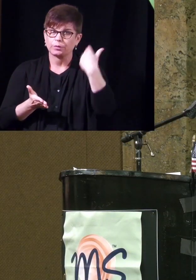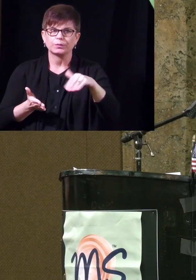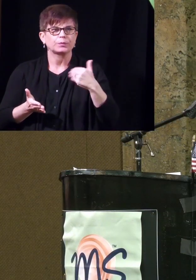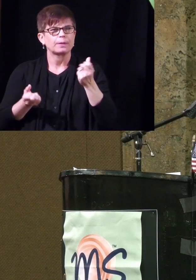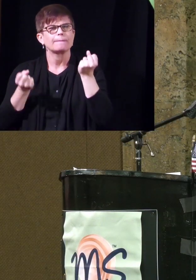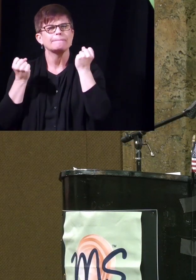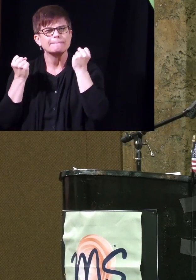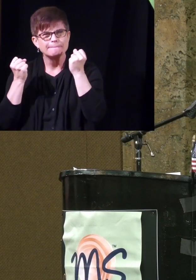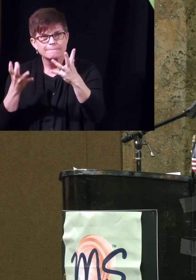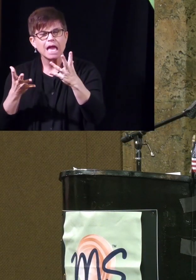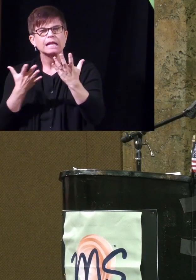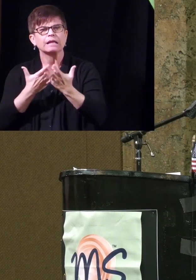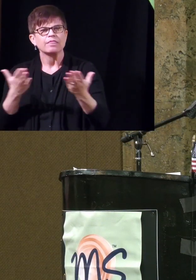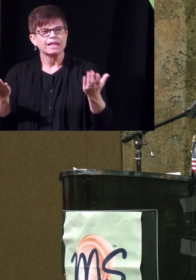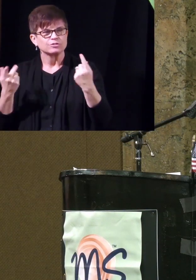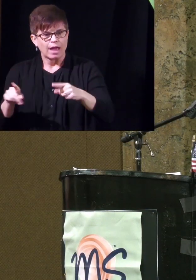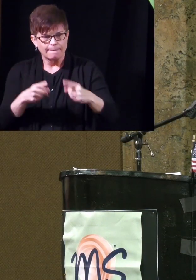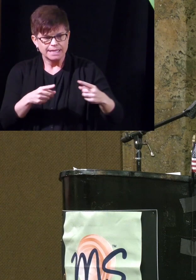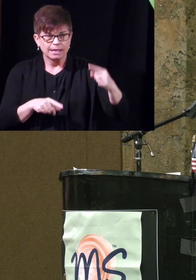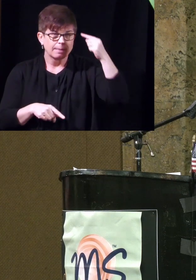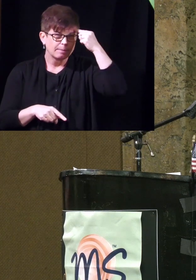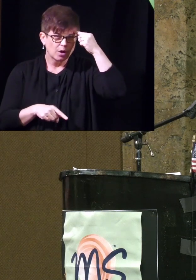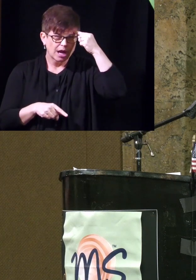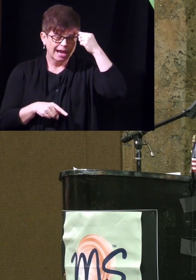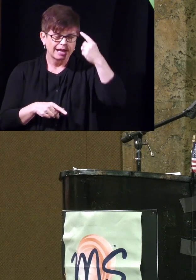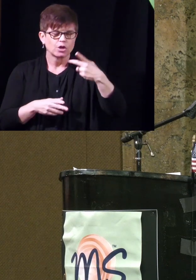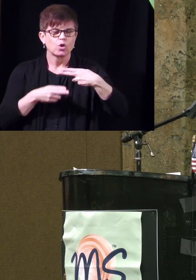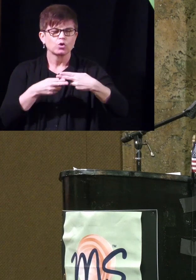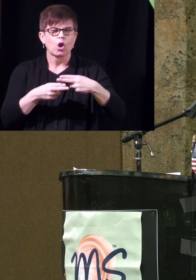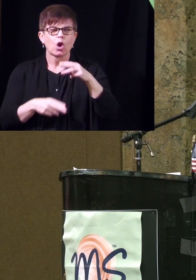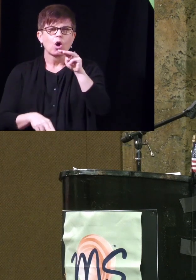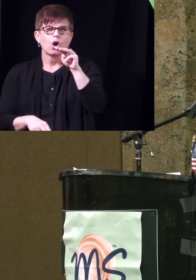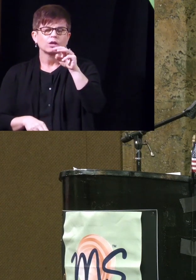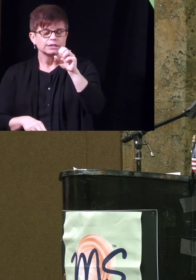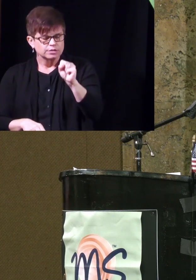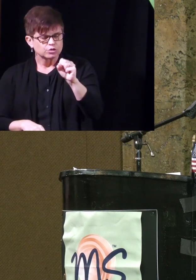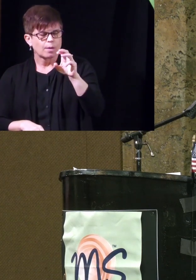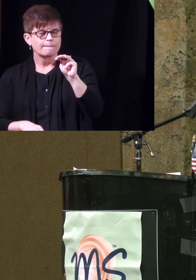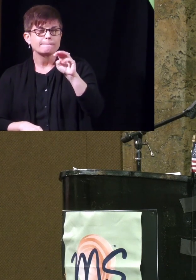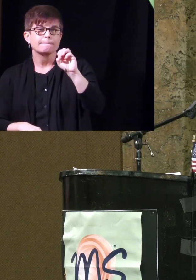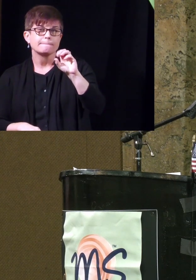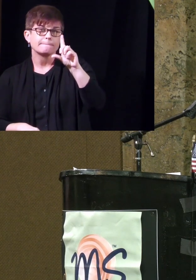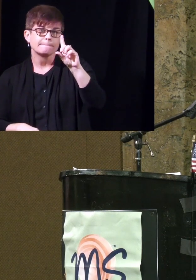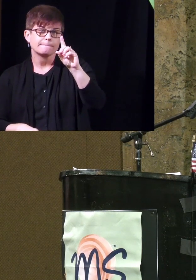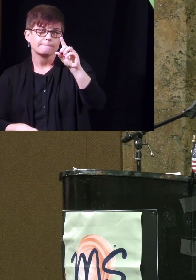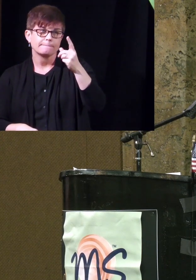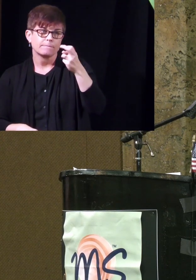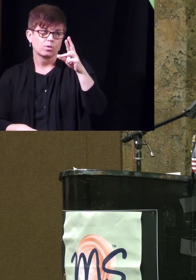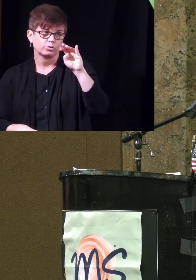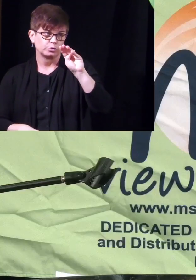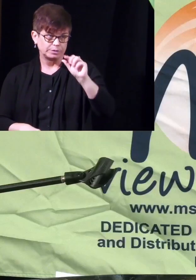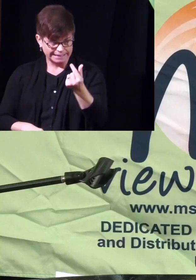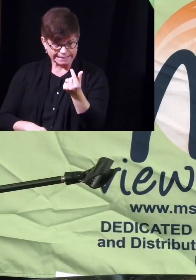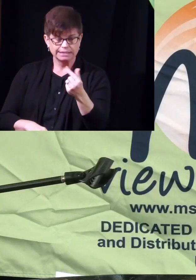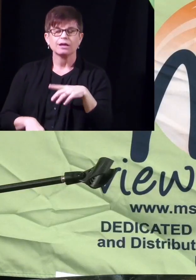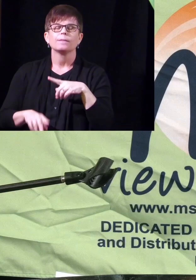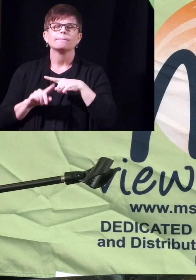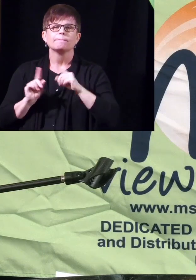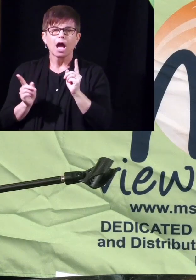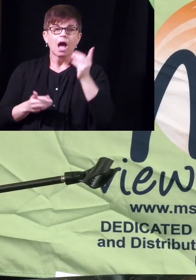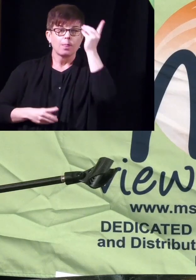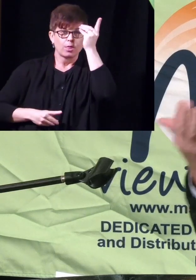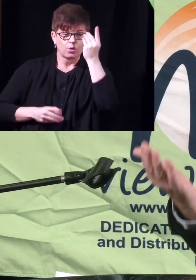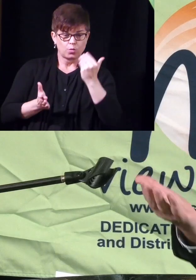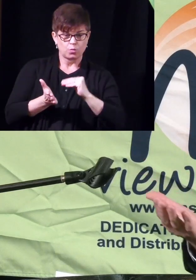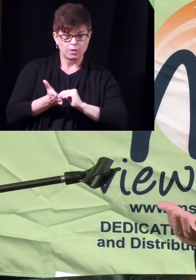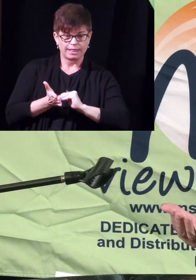brain that we call smoldering. But the typical MS attack or relapse is the way we've always known MS. And we have all